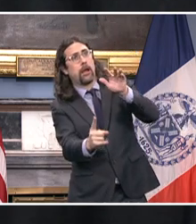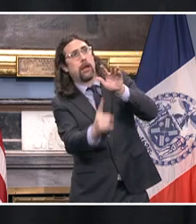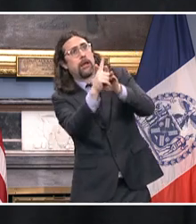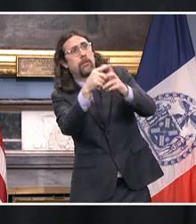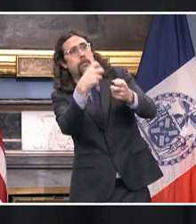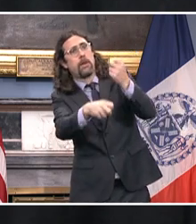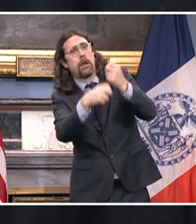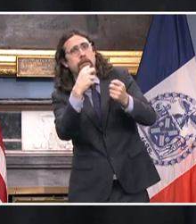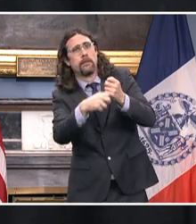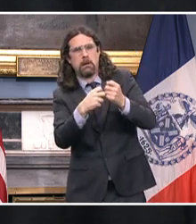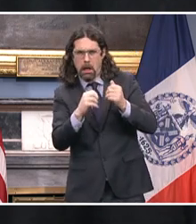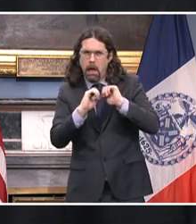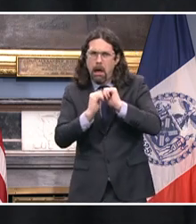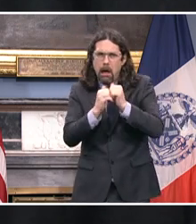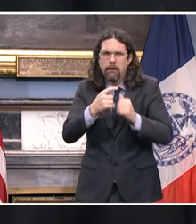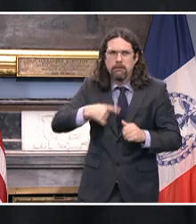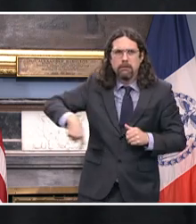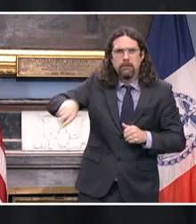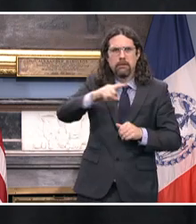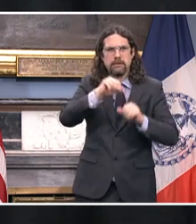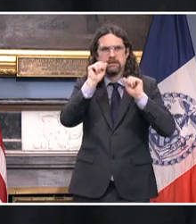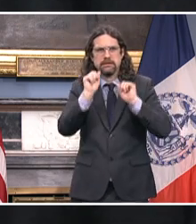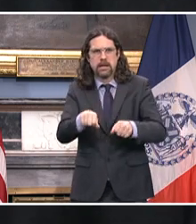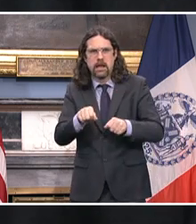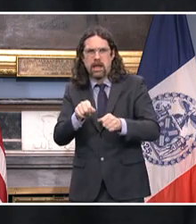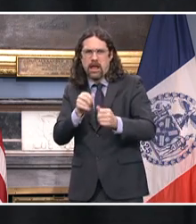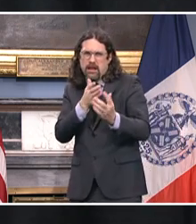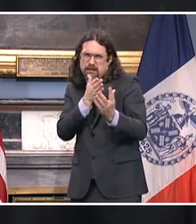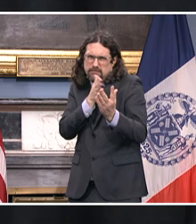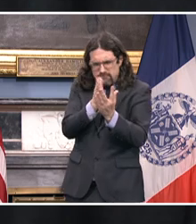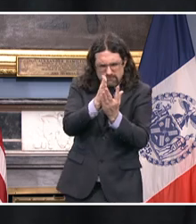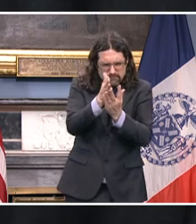that wellspring of hope and belief